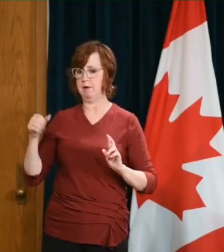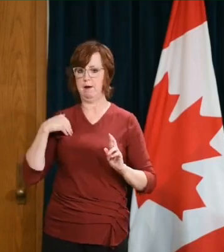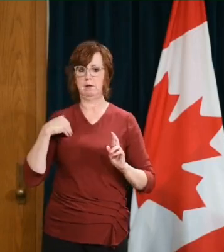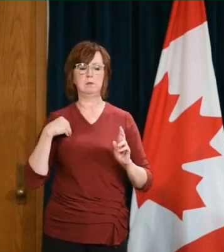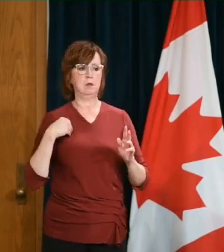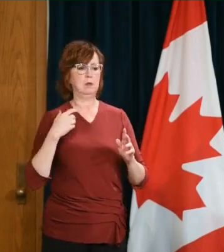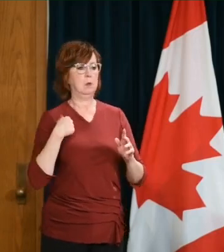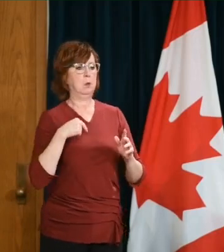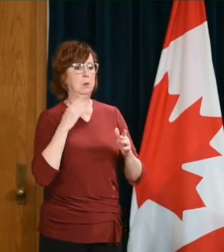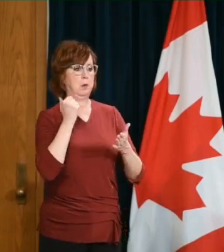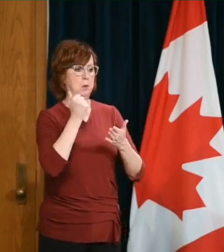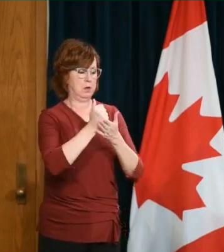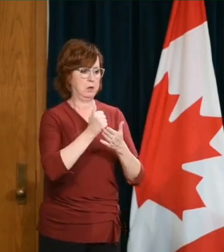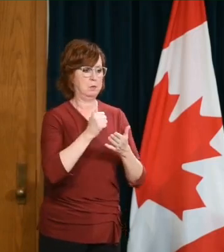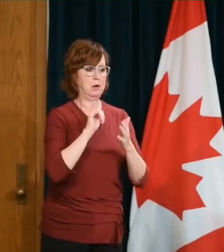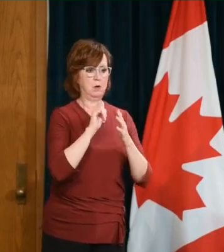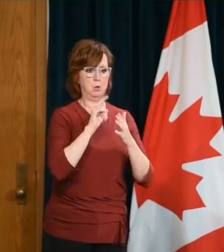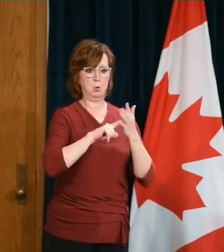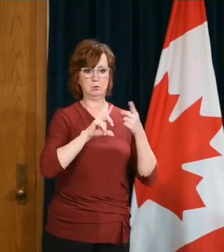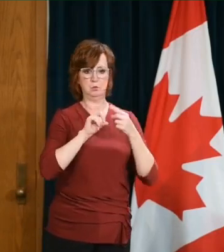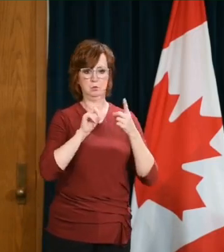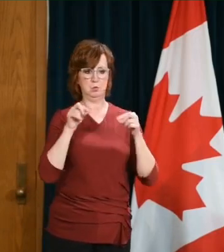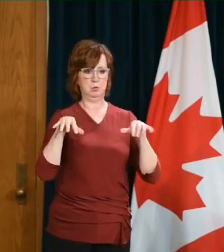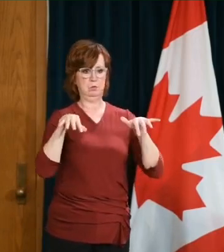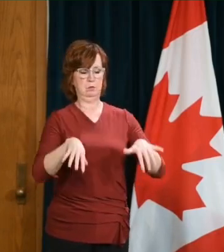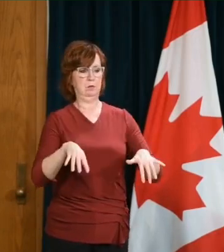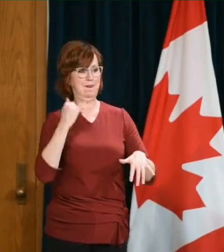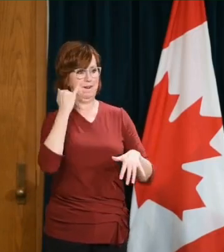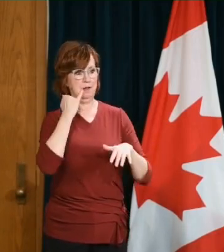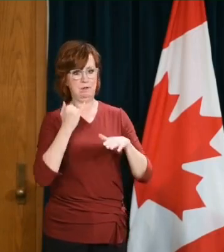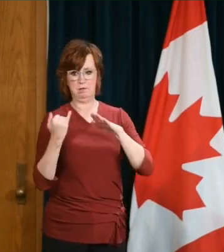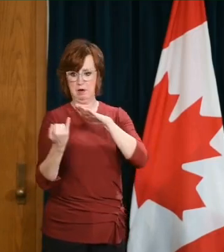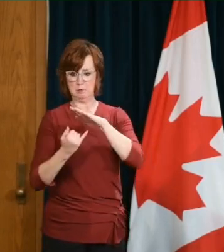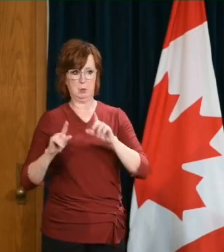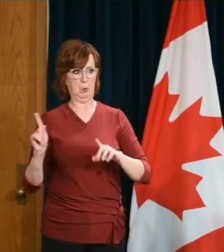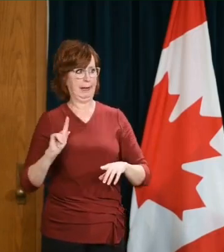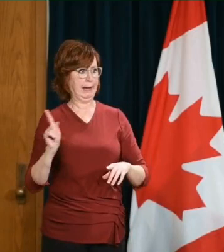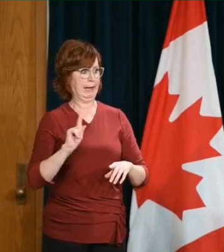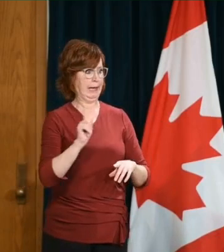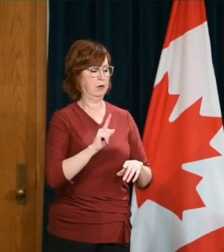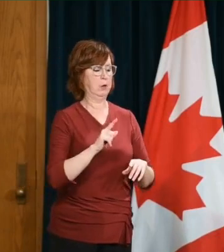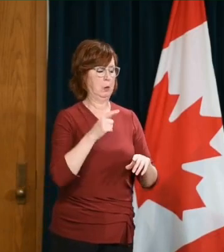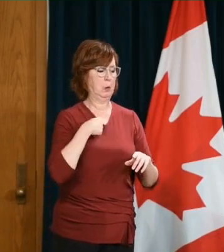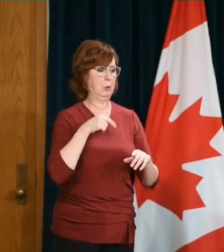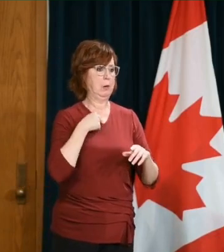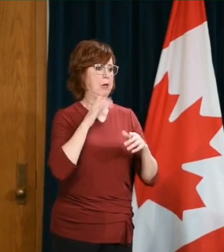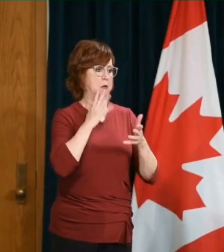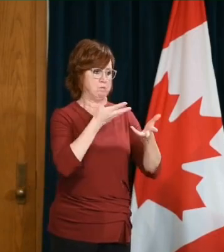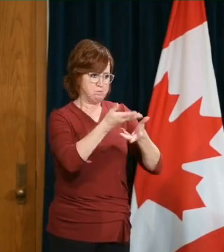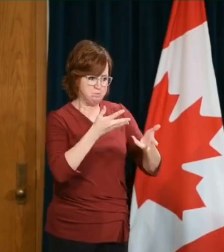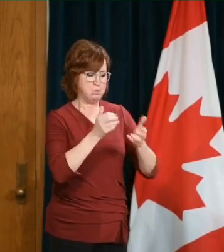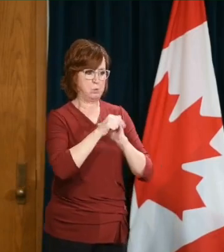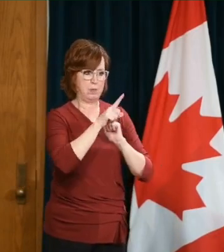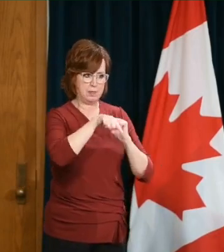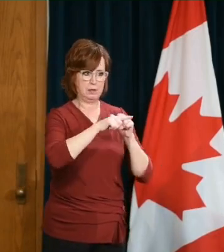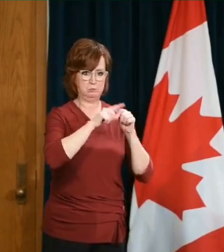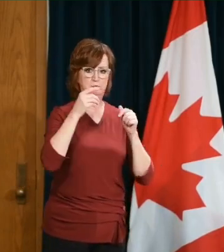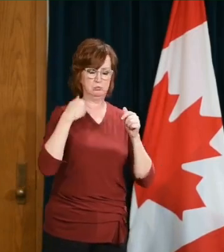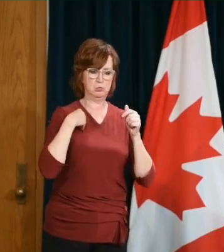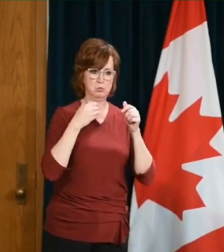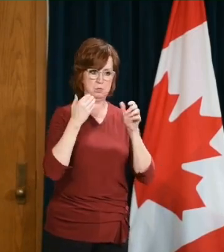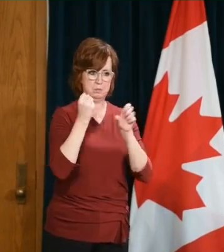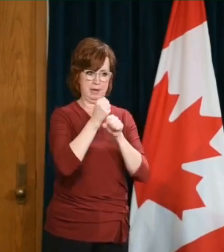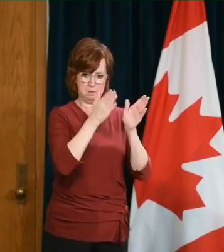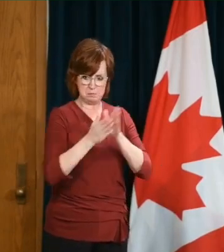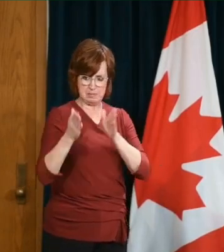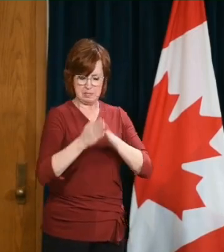for guidance on self-isolation, as well as, if needed, the place to self-isolate as well. So those conversations